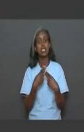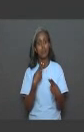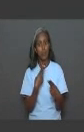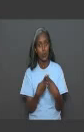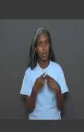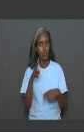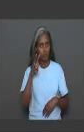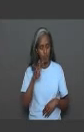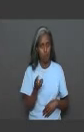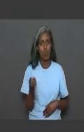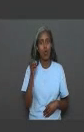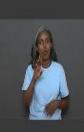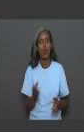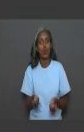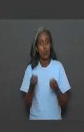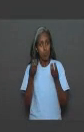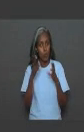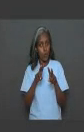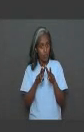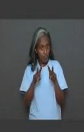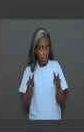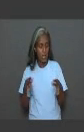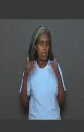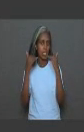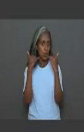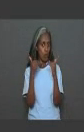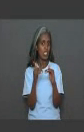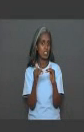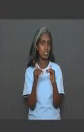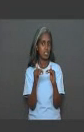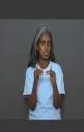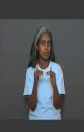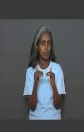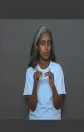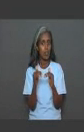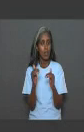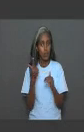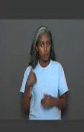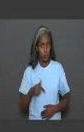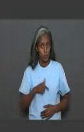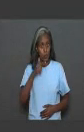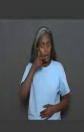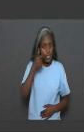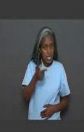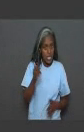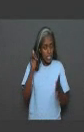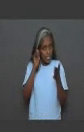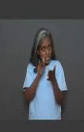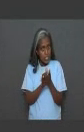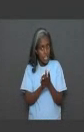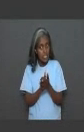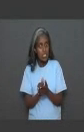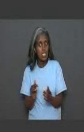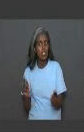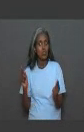the product of two or more variable quantities, we say that